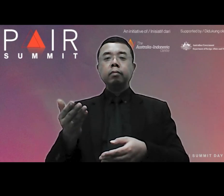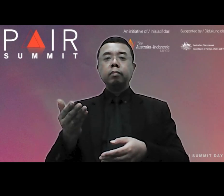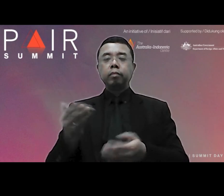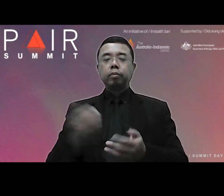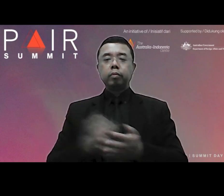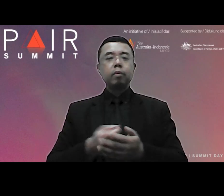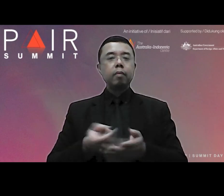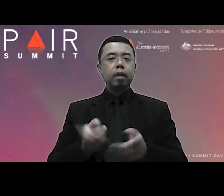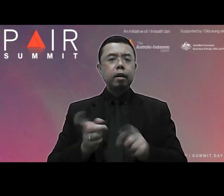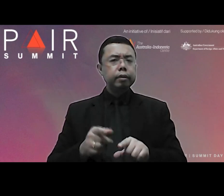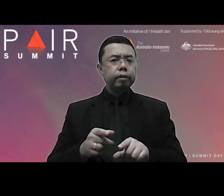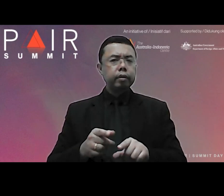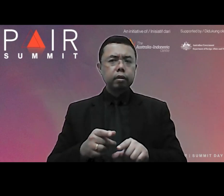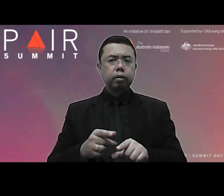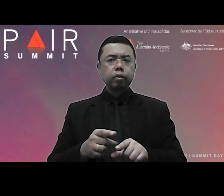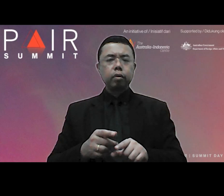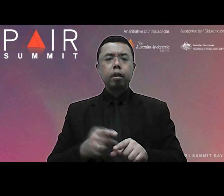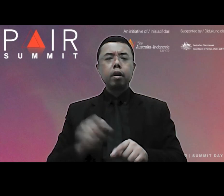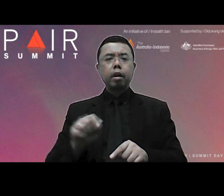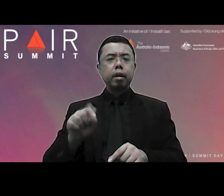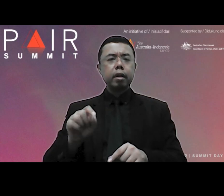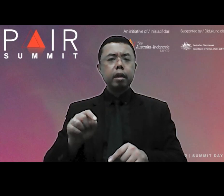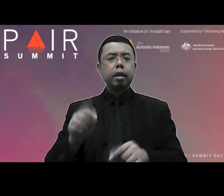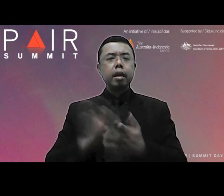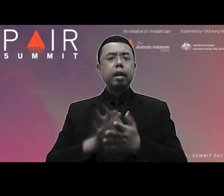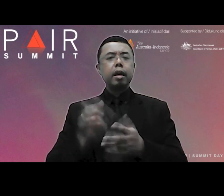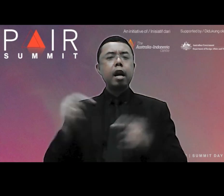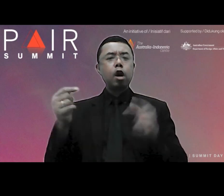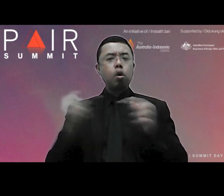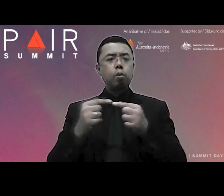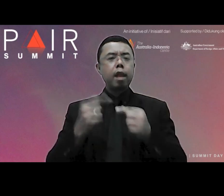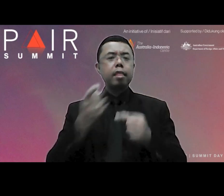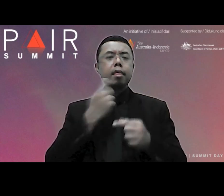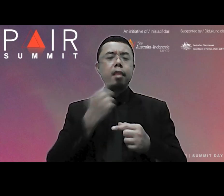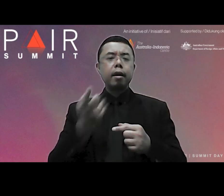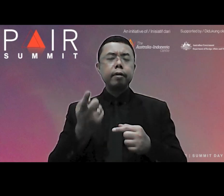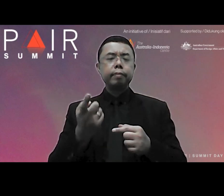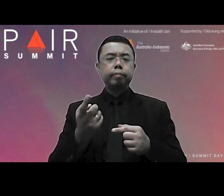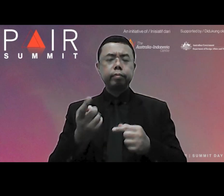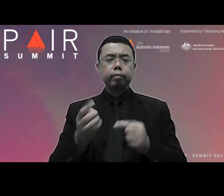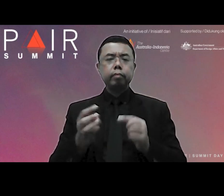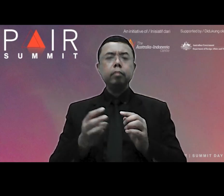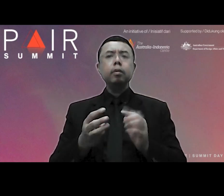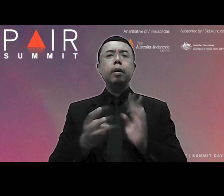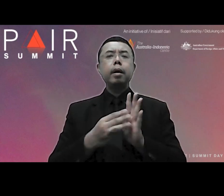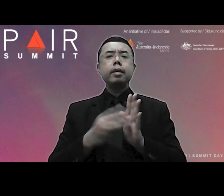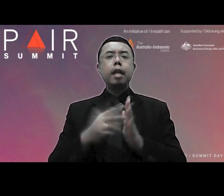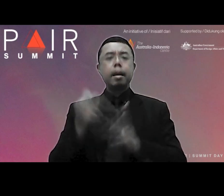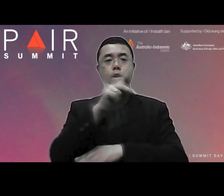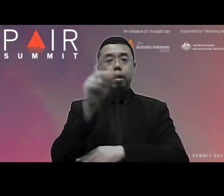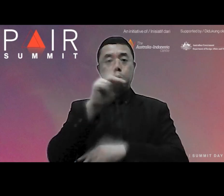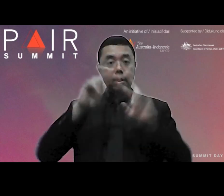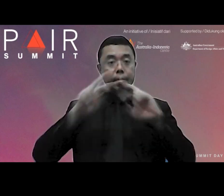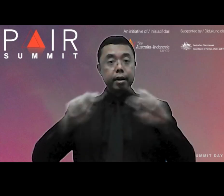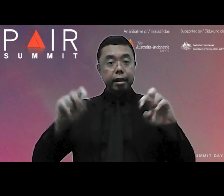to just to AIC PAIR's COVID-19 rapid research projects, which have been conducted by our partners